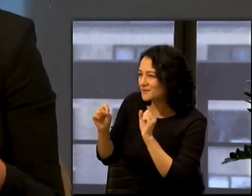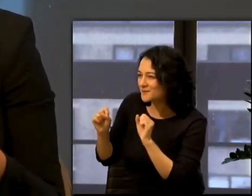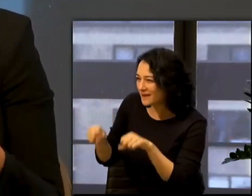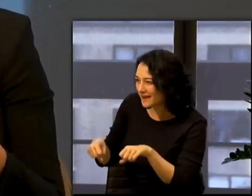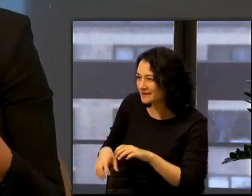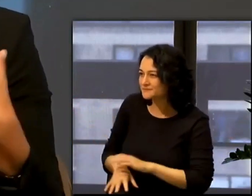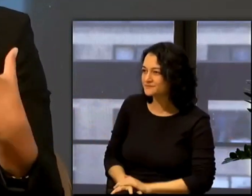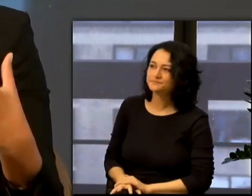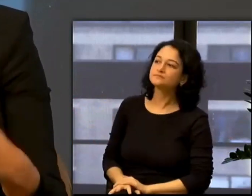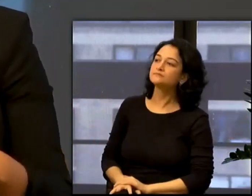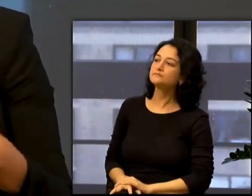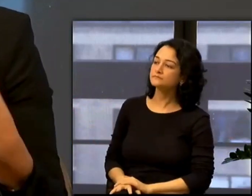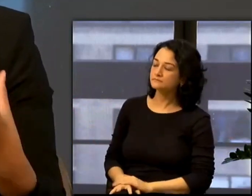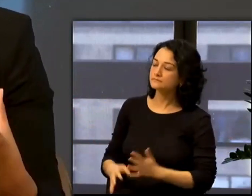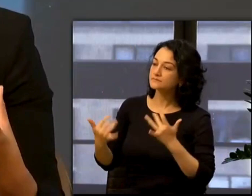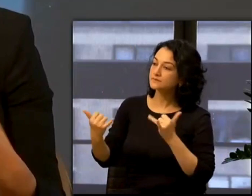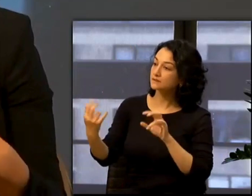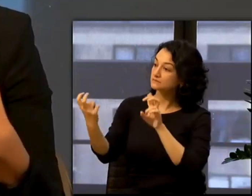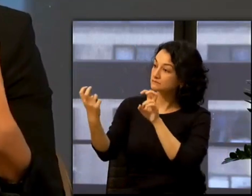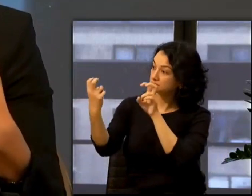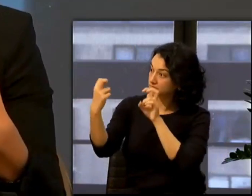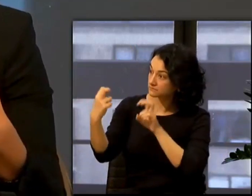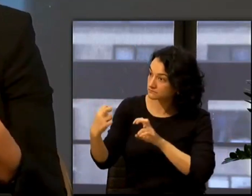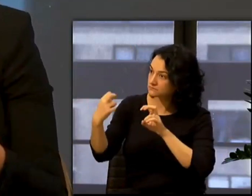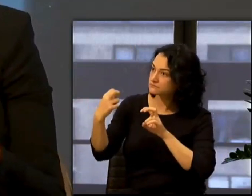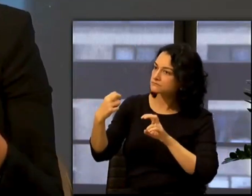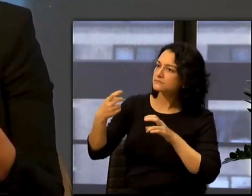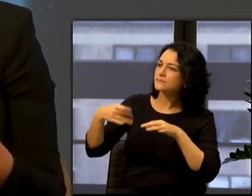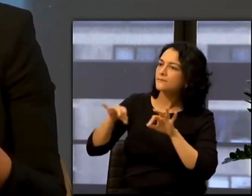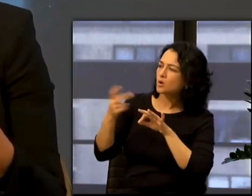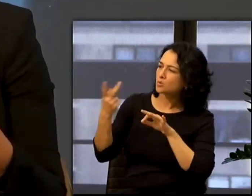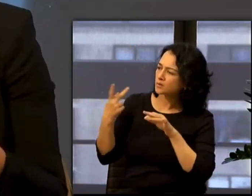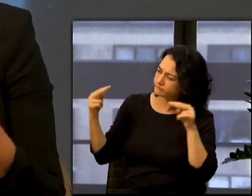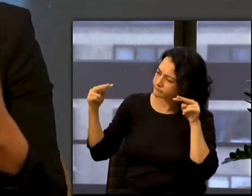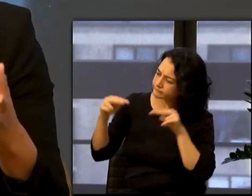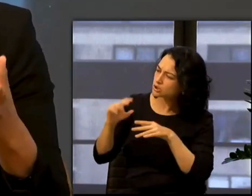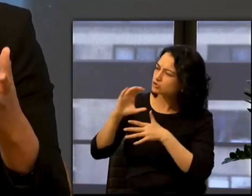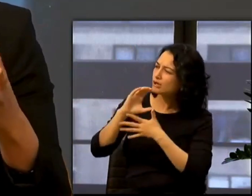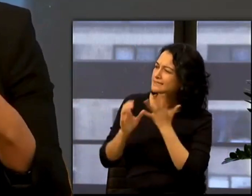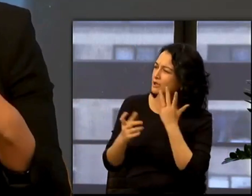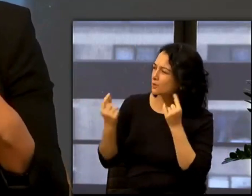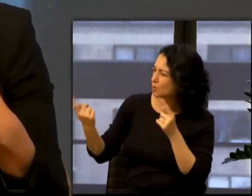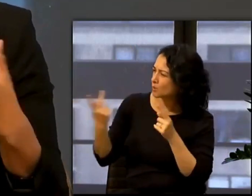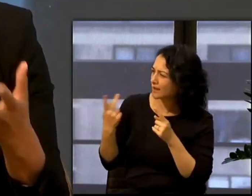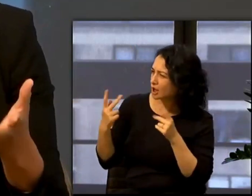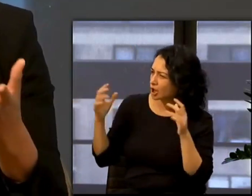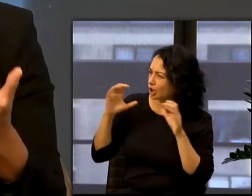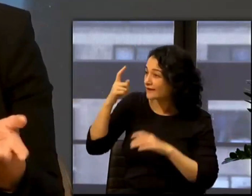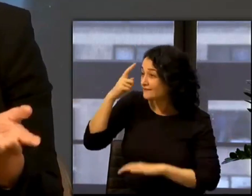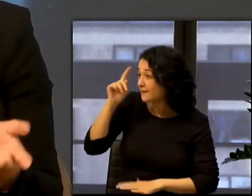it just because, again, gut feelings will often lead us to